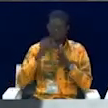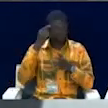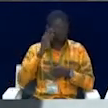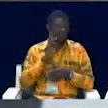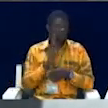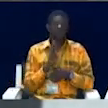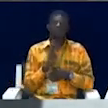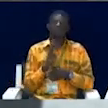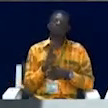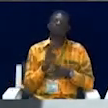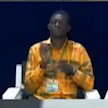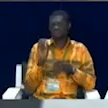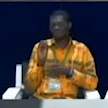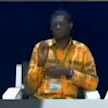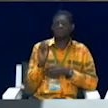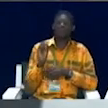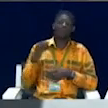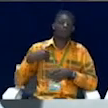So